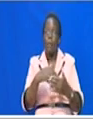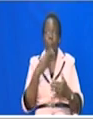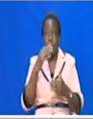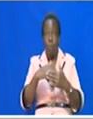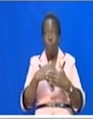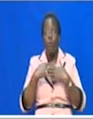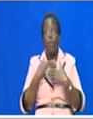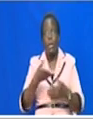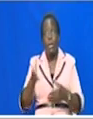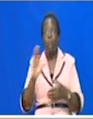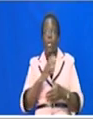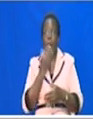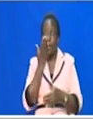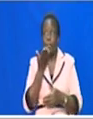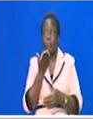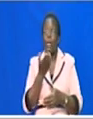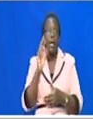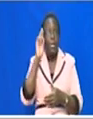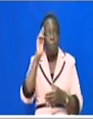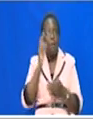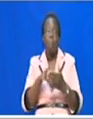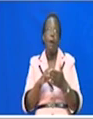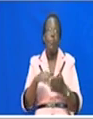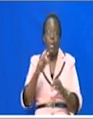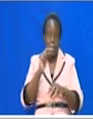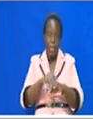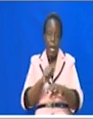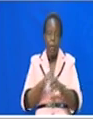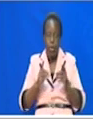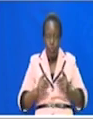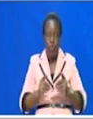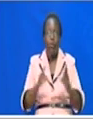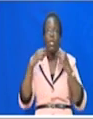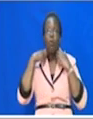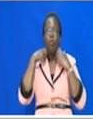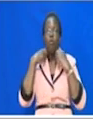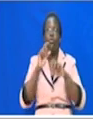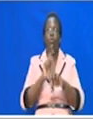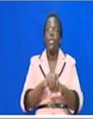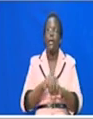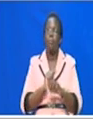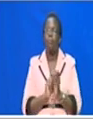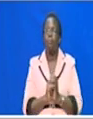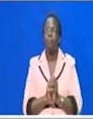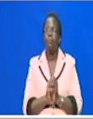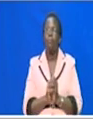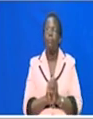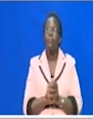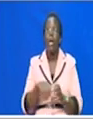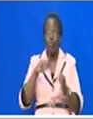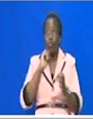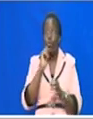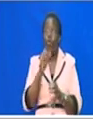give the answer, dear learner, remember that our timeline is during the colonial period.